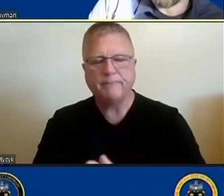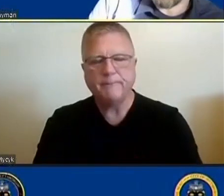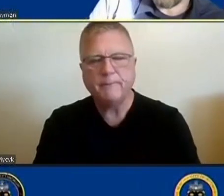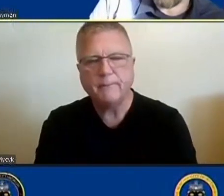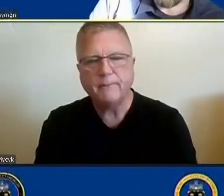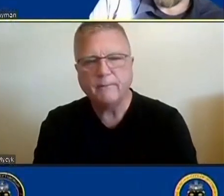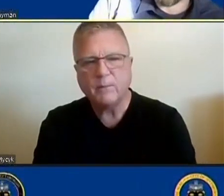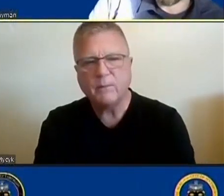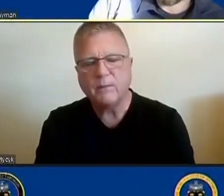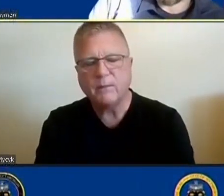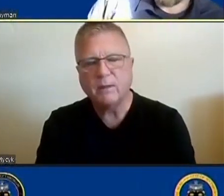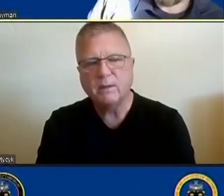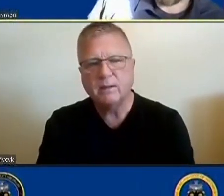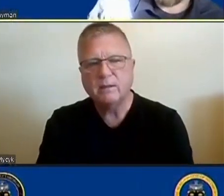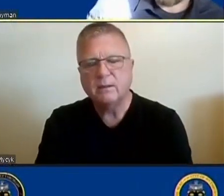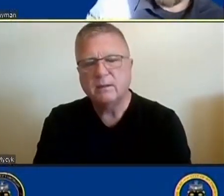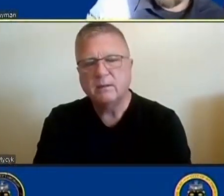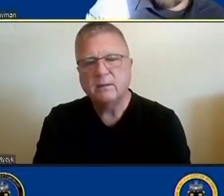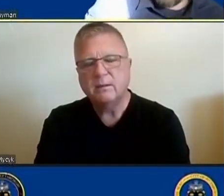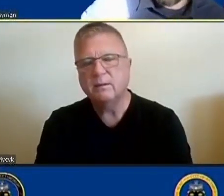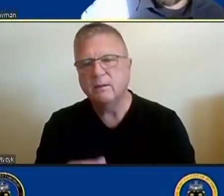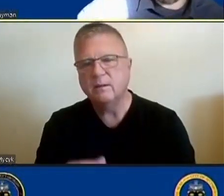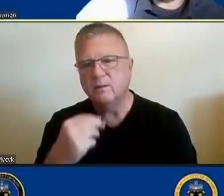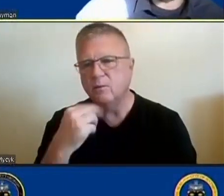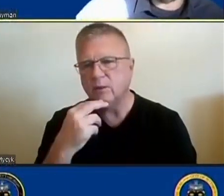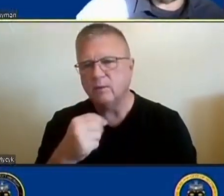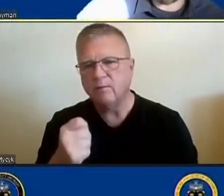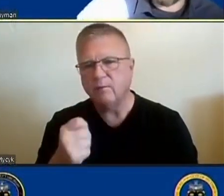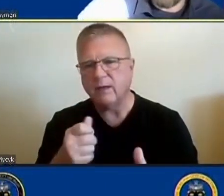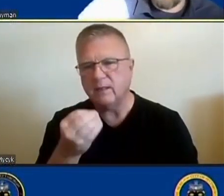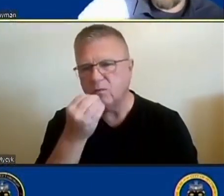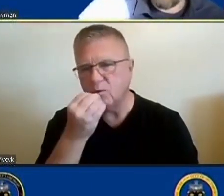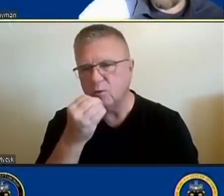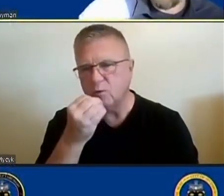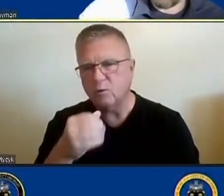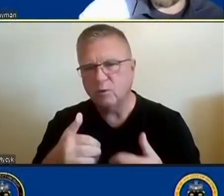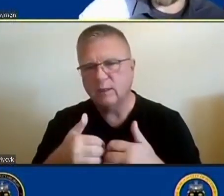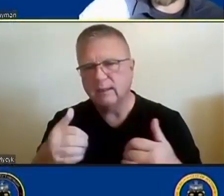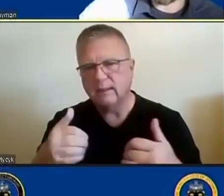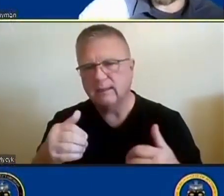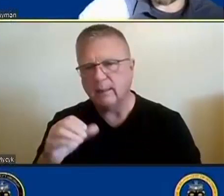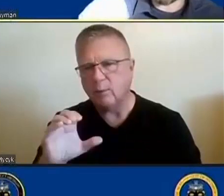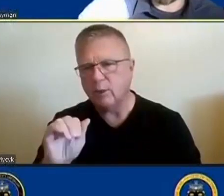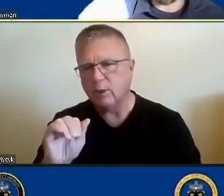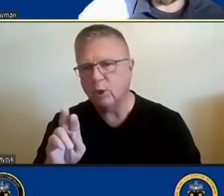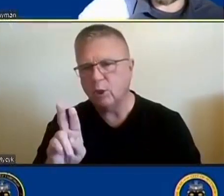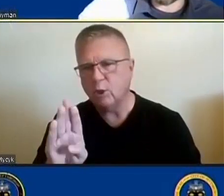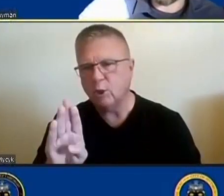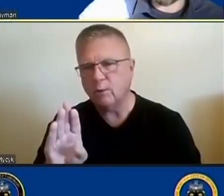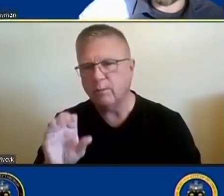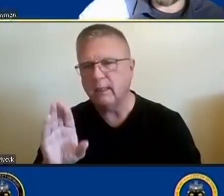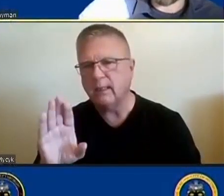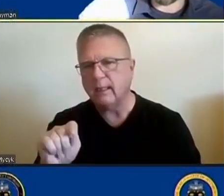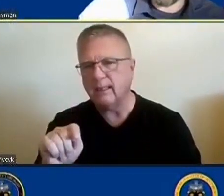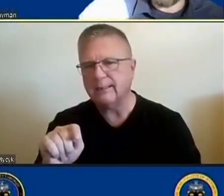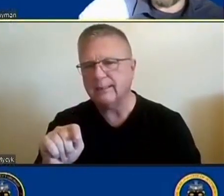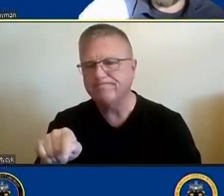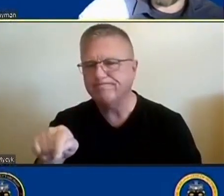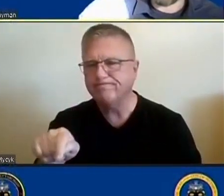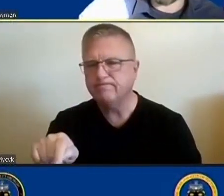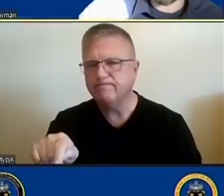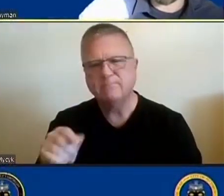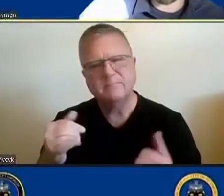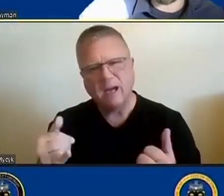So restaurant fast food with a separate curb cut is currently